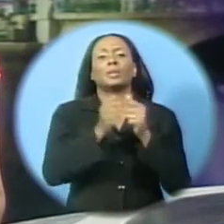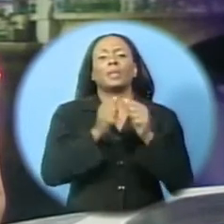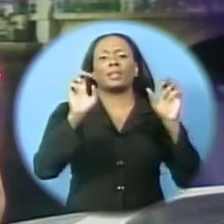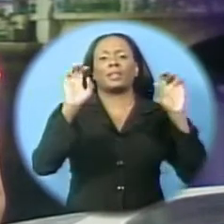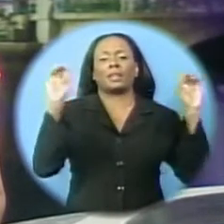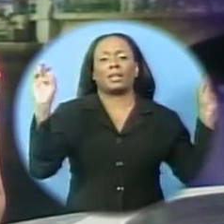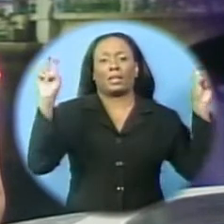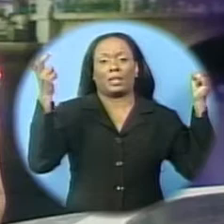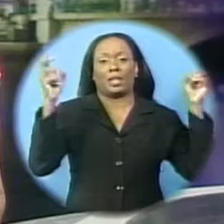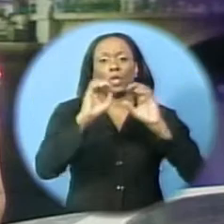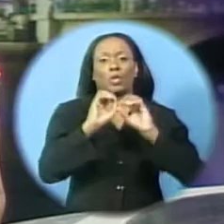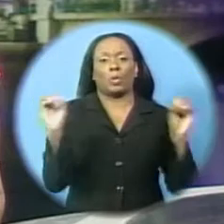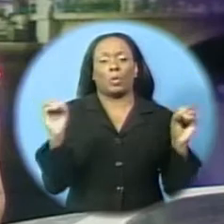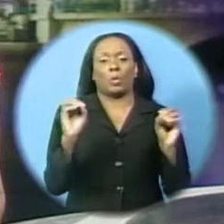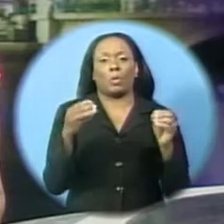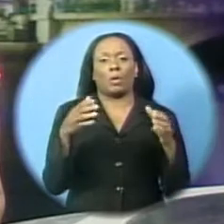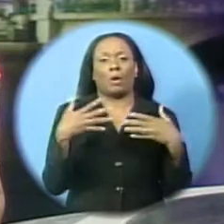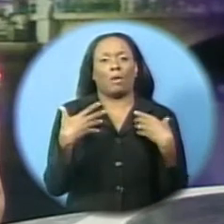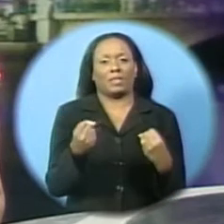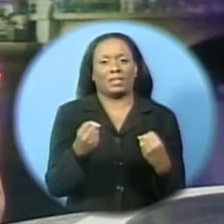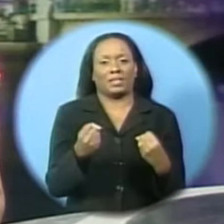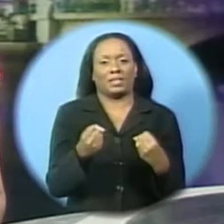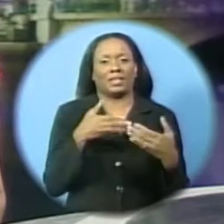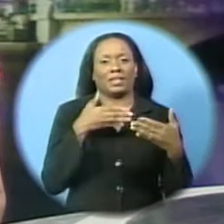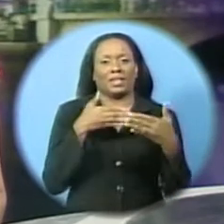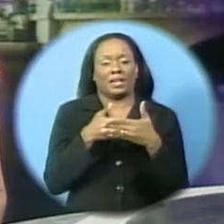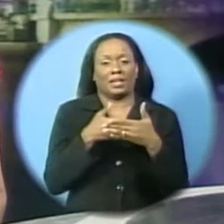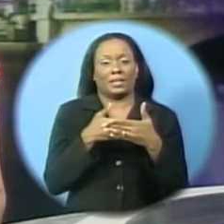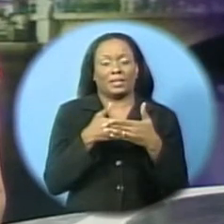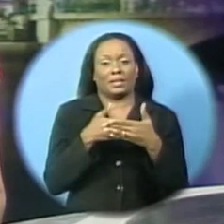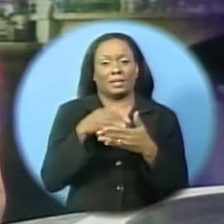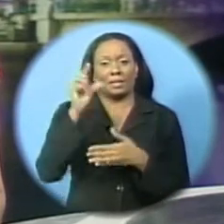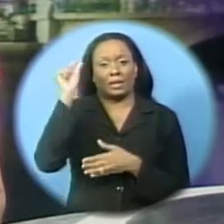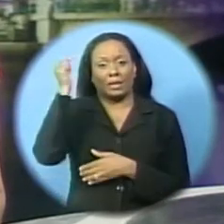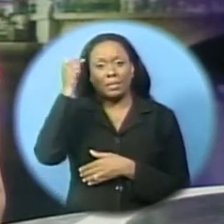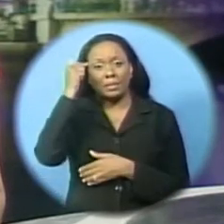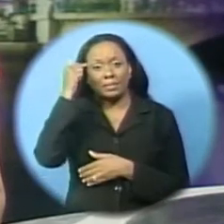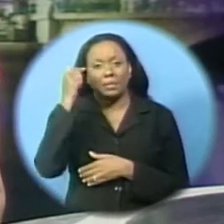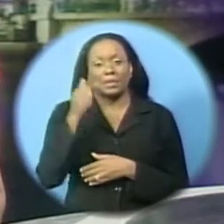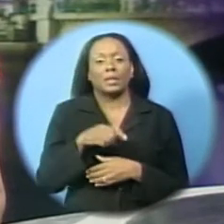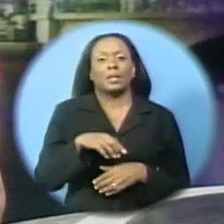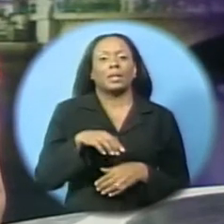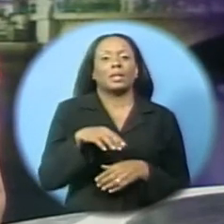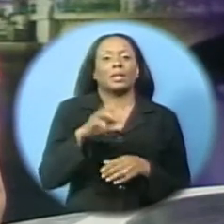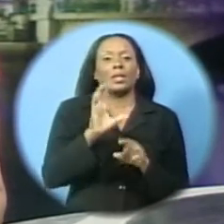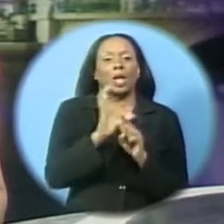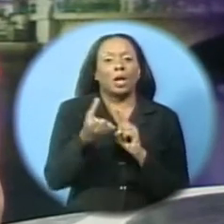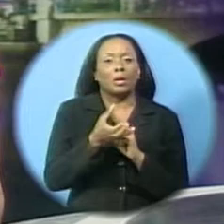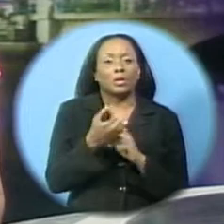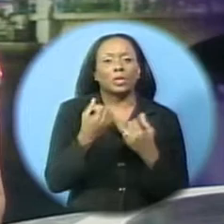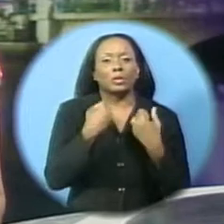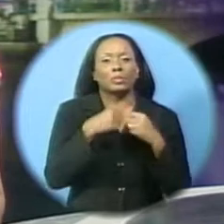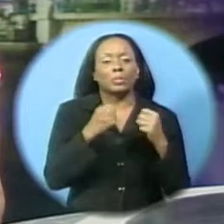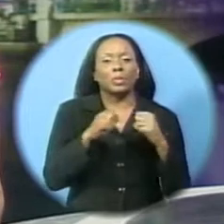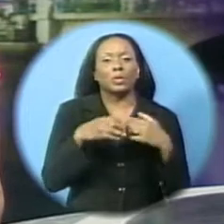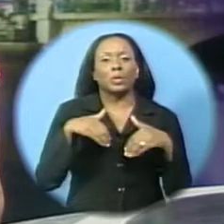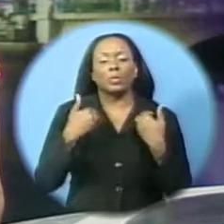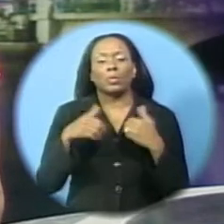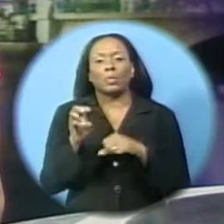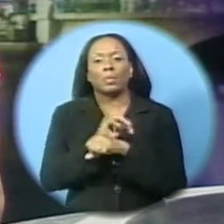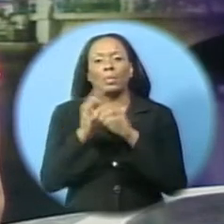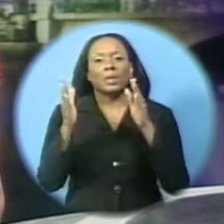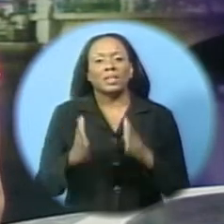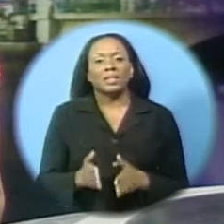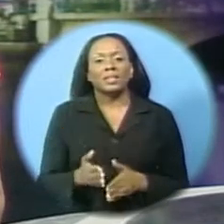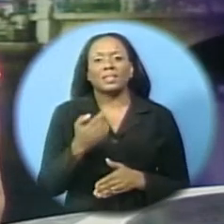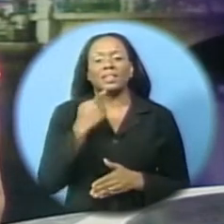of no confidence being brought against the government by the BLP. Instead, Minister of Culture, Sports and Youth Stephen Lashley believes the time should be spent